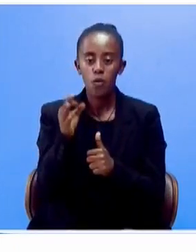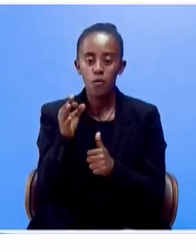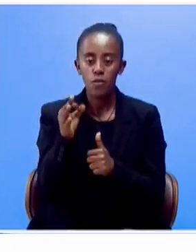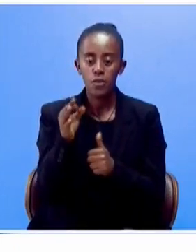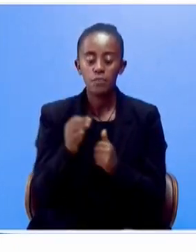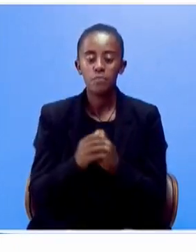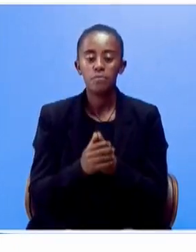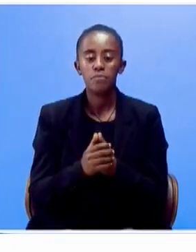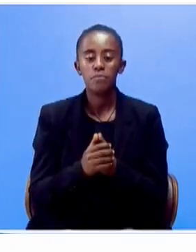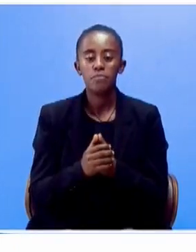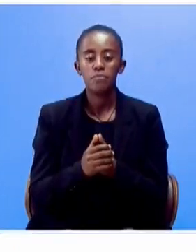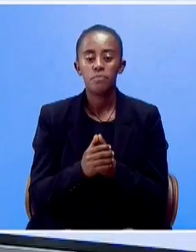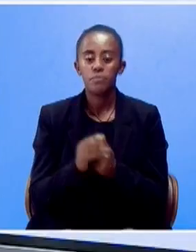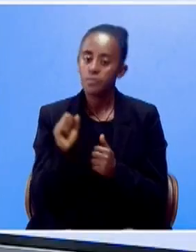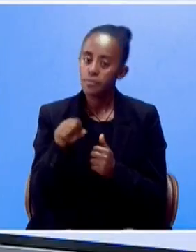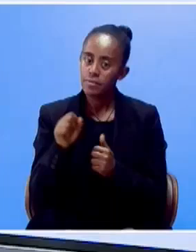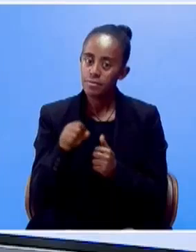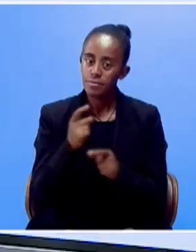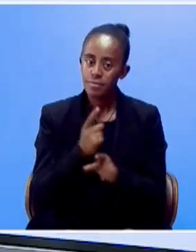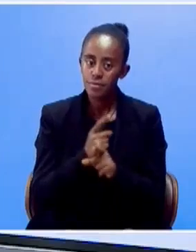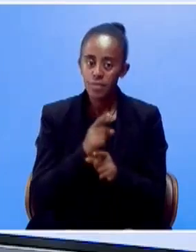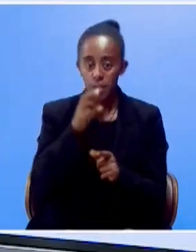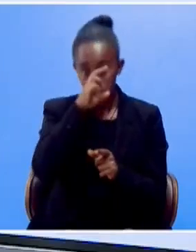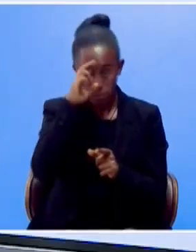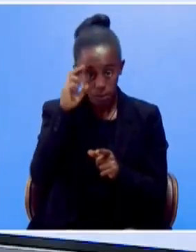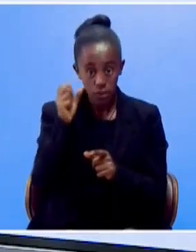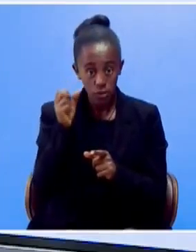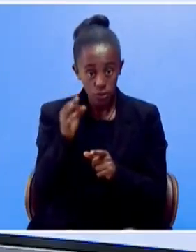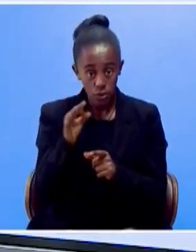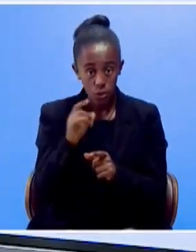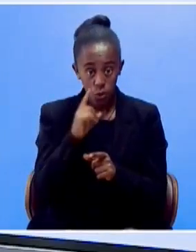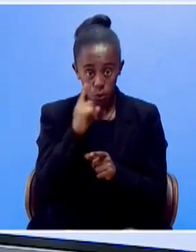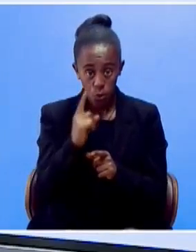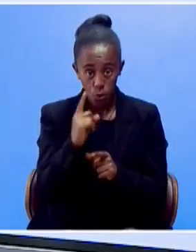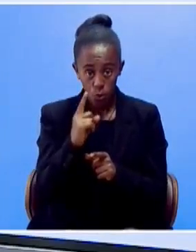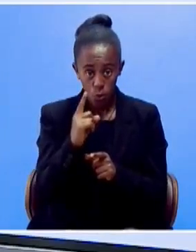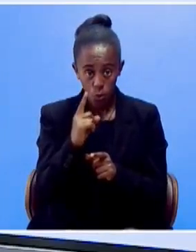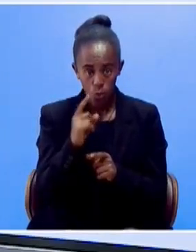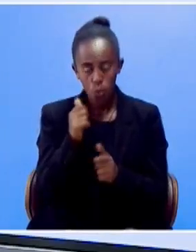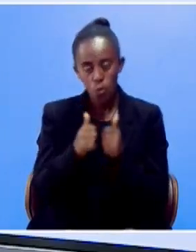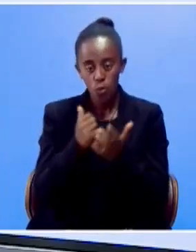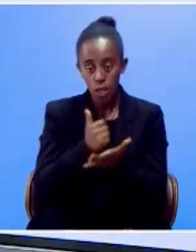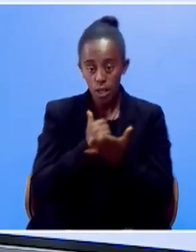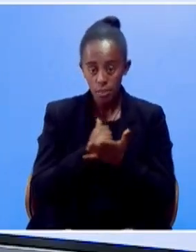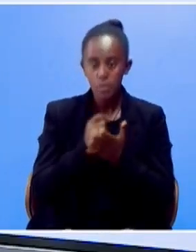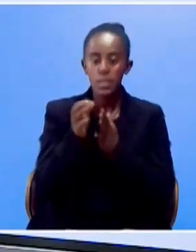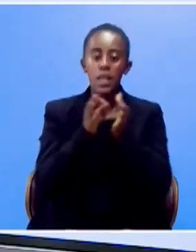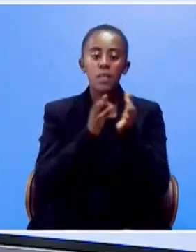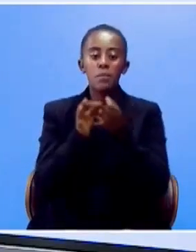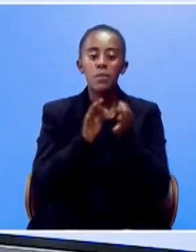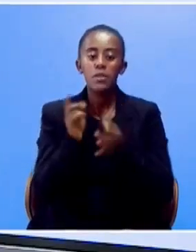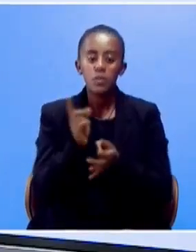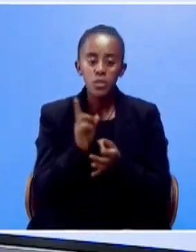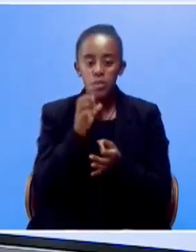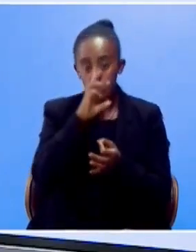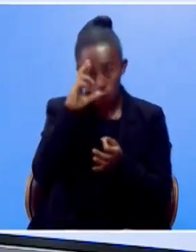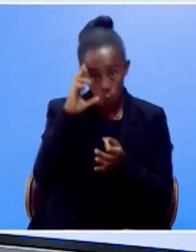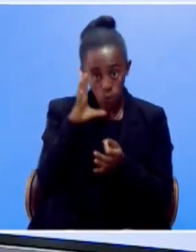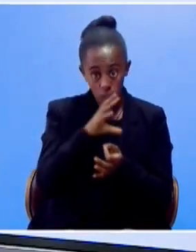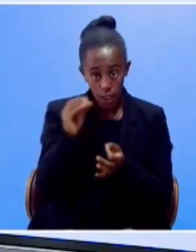of. Yes, because of is one, which can help us to express what? Cause